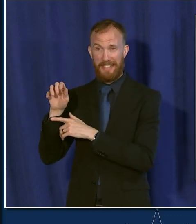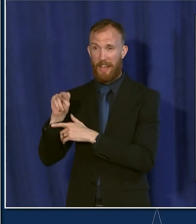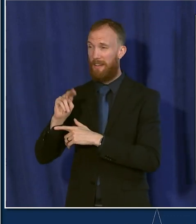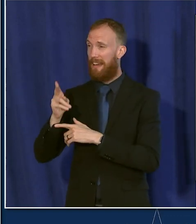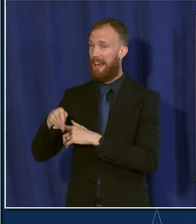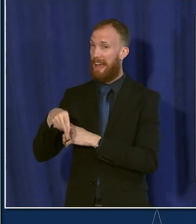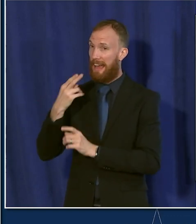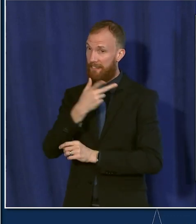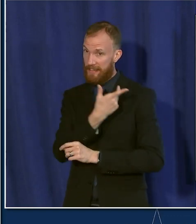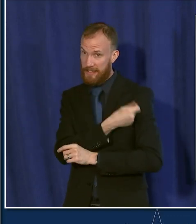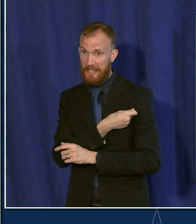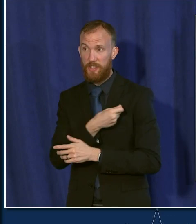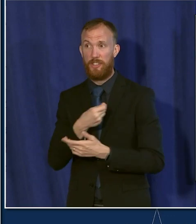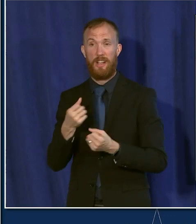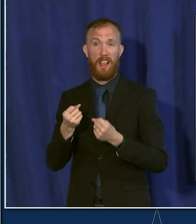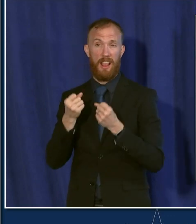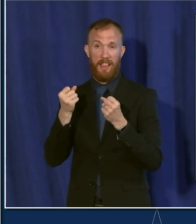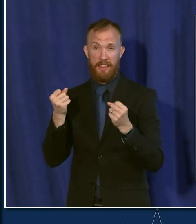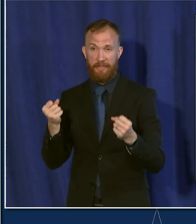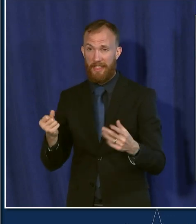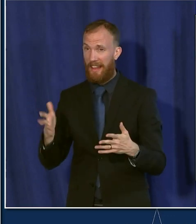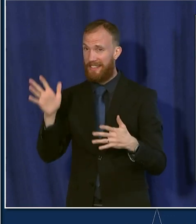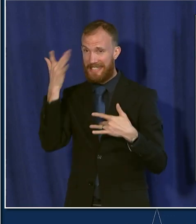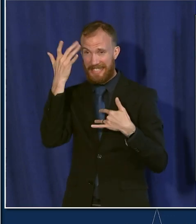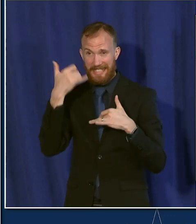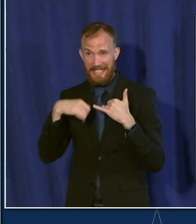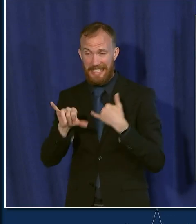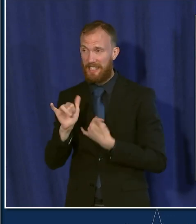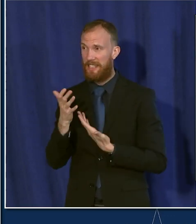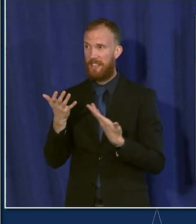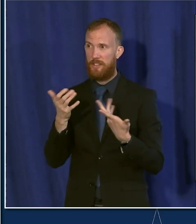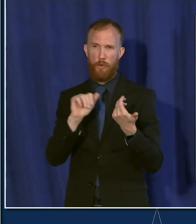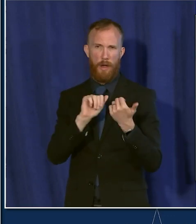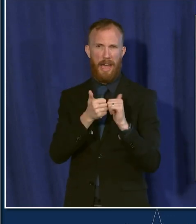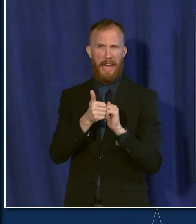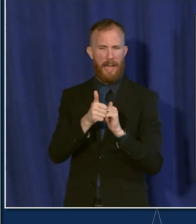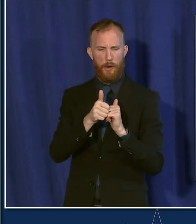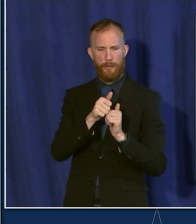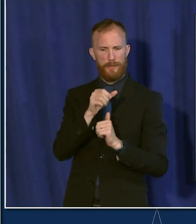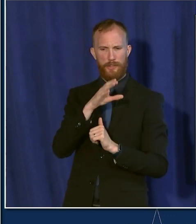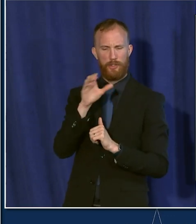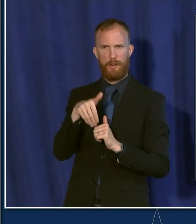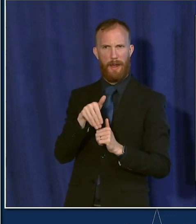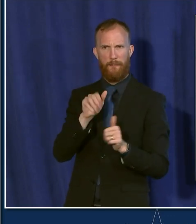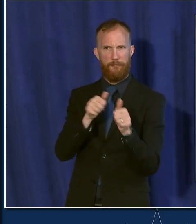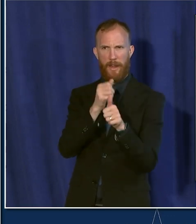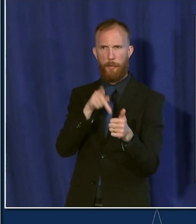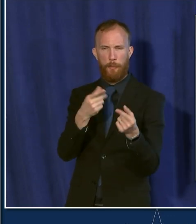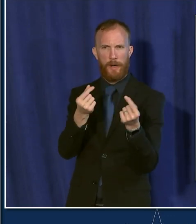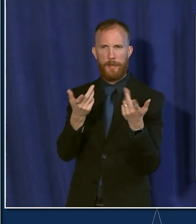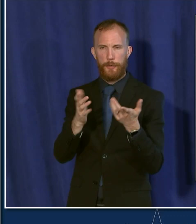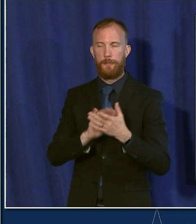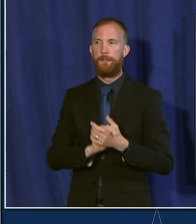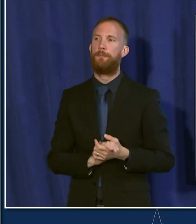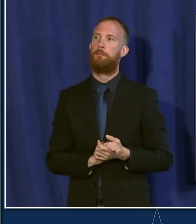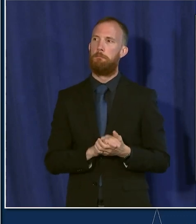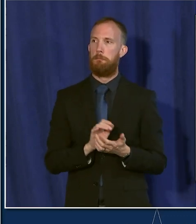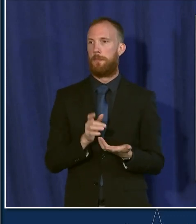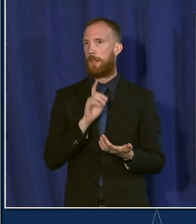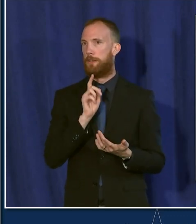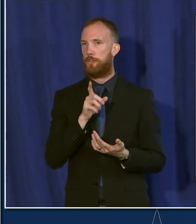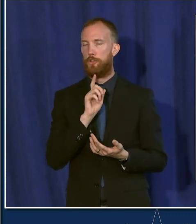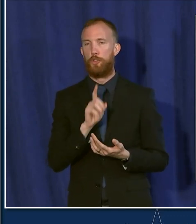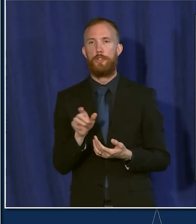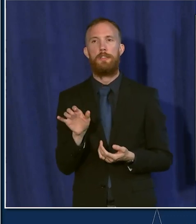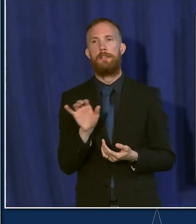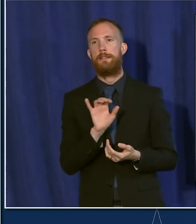of breakthrough cases. How is that follow-up going to happen from the city's point of view after Lolla? Yeah, so the same way that,